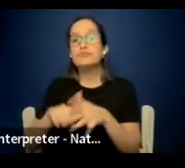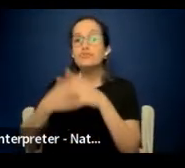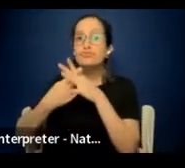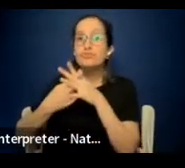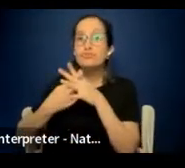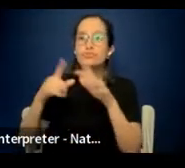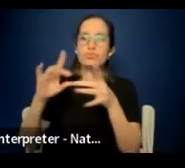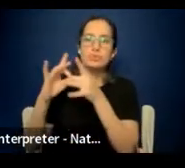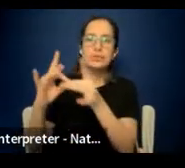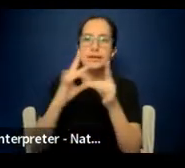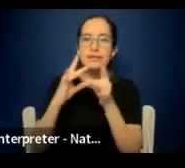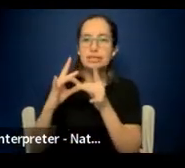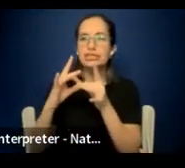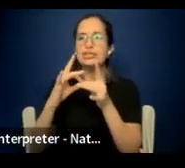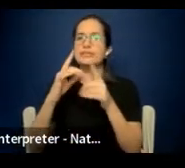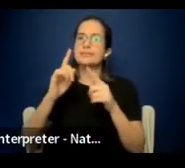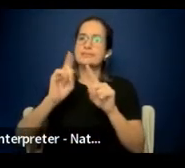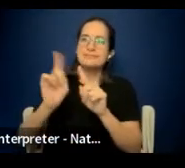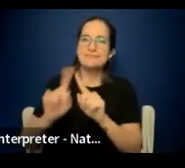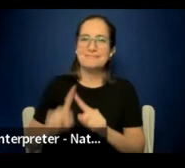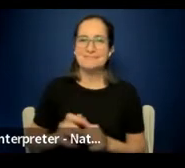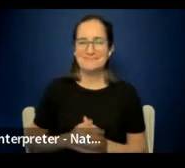So look forward to diving in.